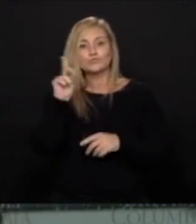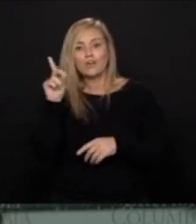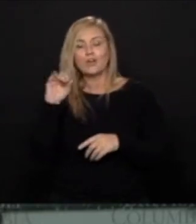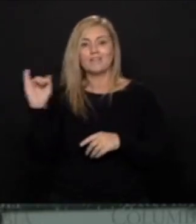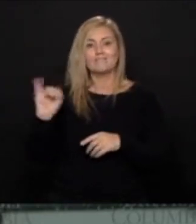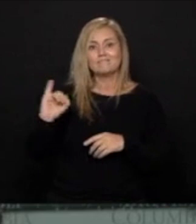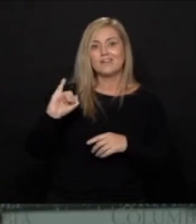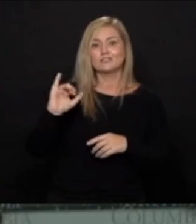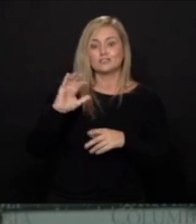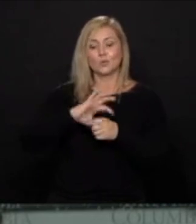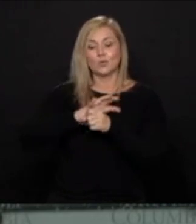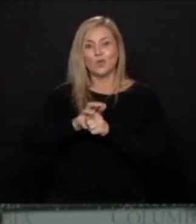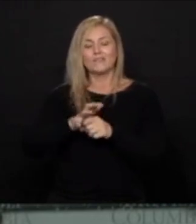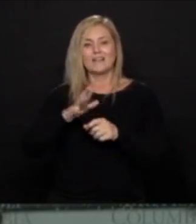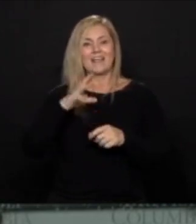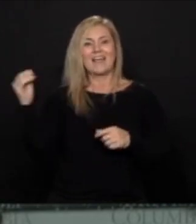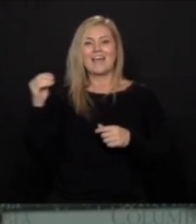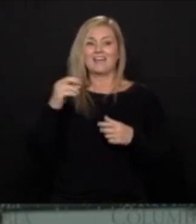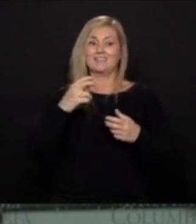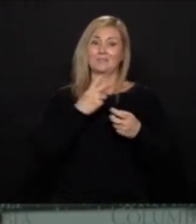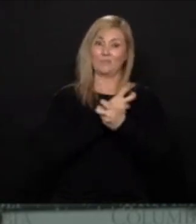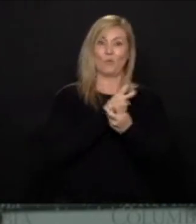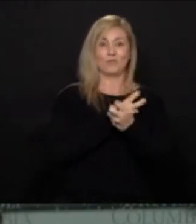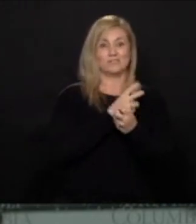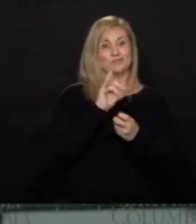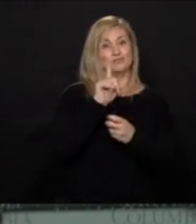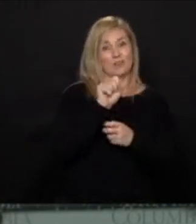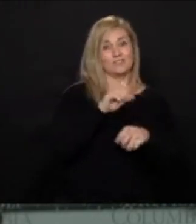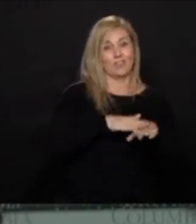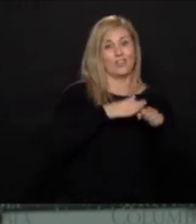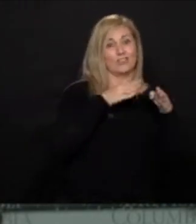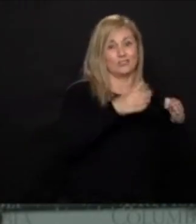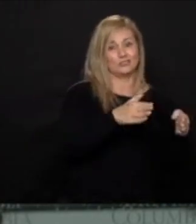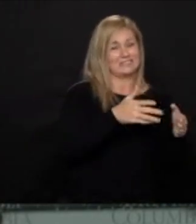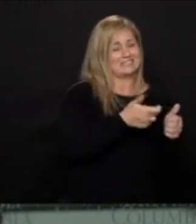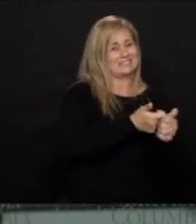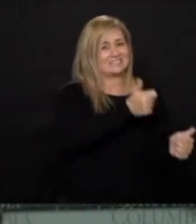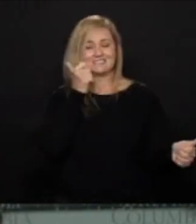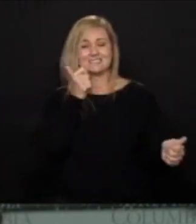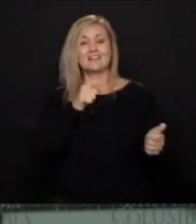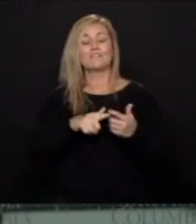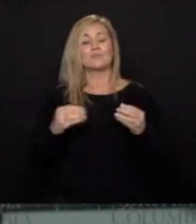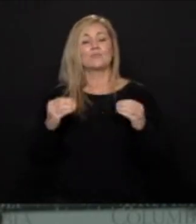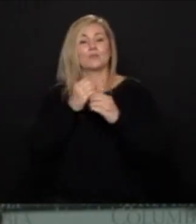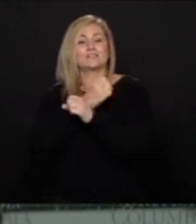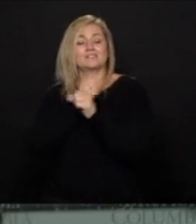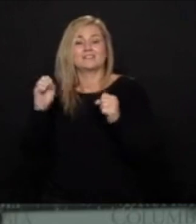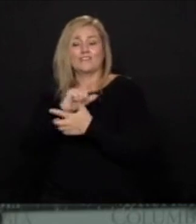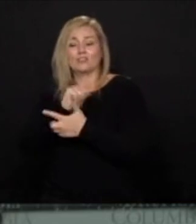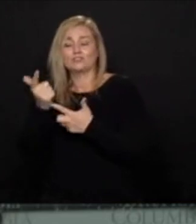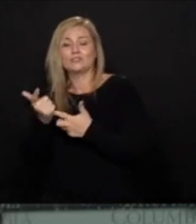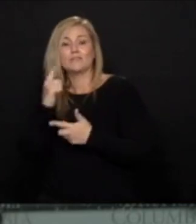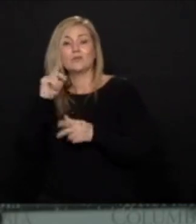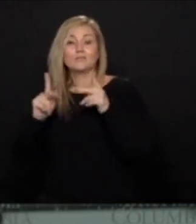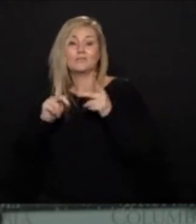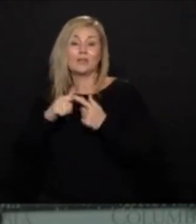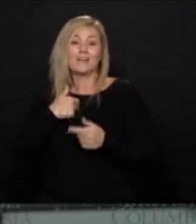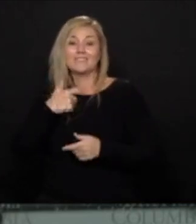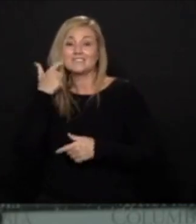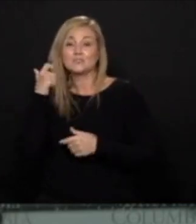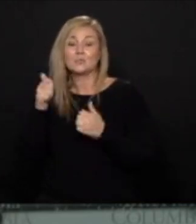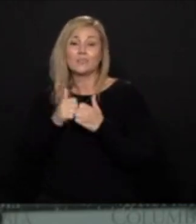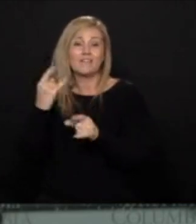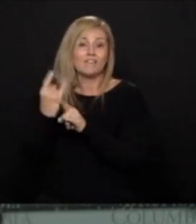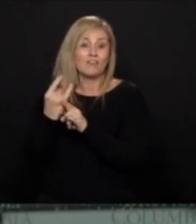safer prescription alternatives to the poison drug supply on the street. And this includes safer alternatives for people with addictions to